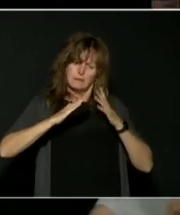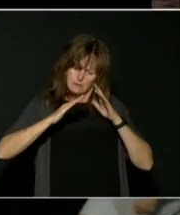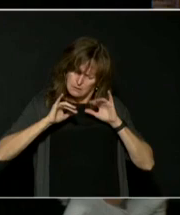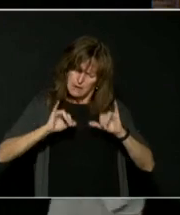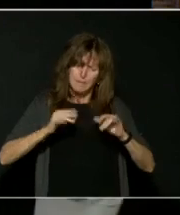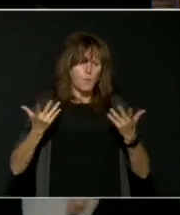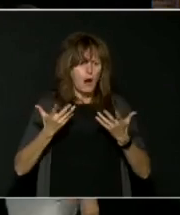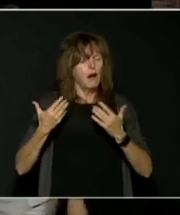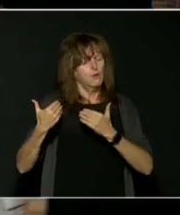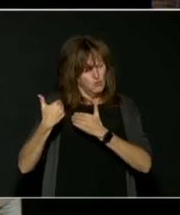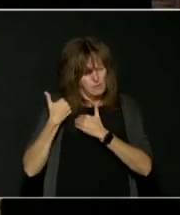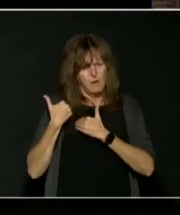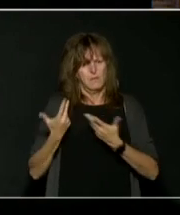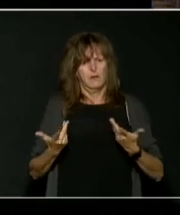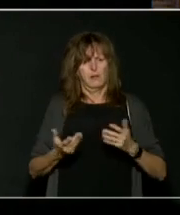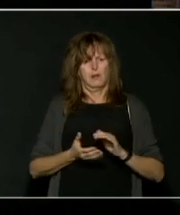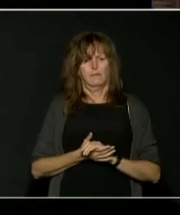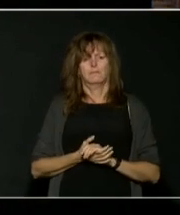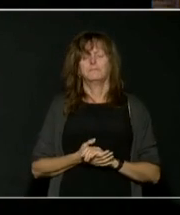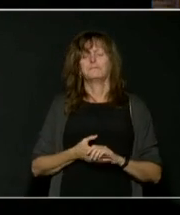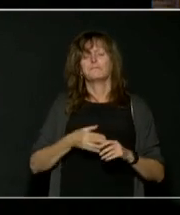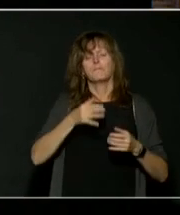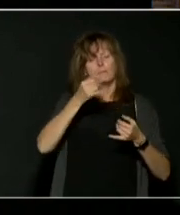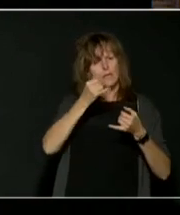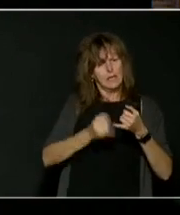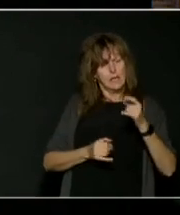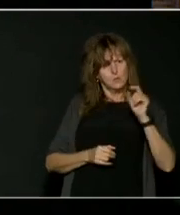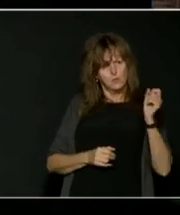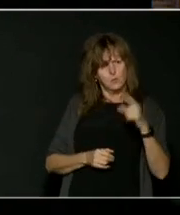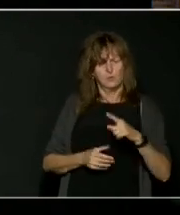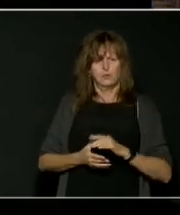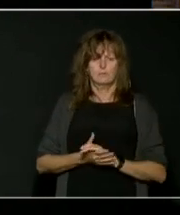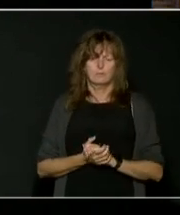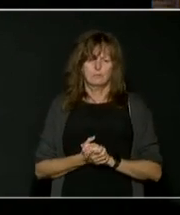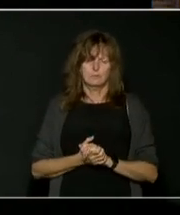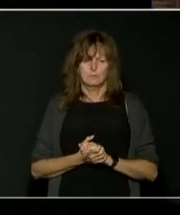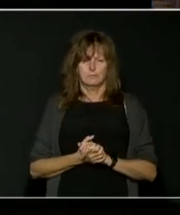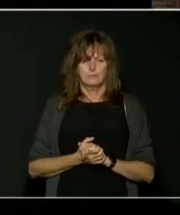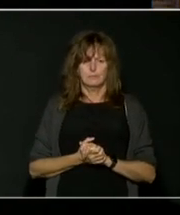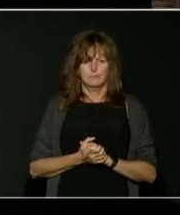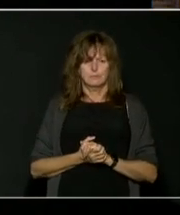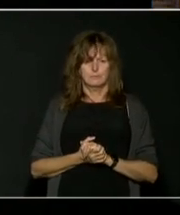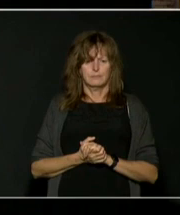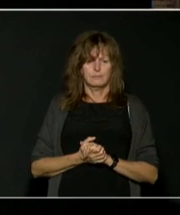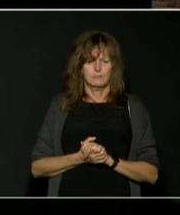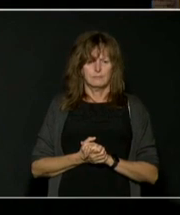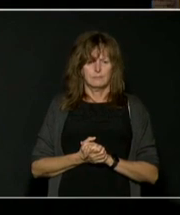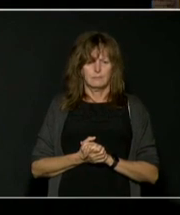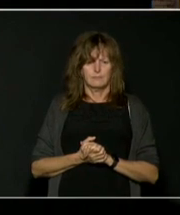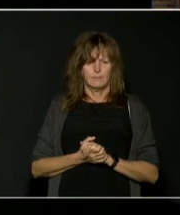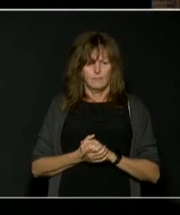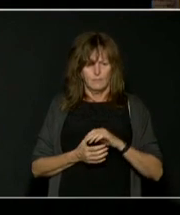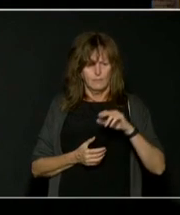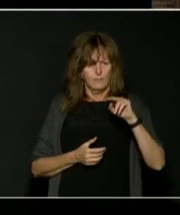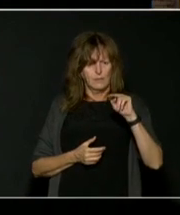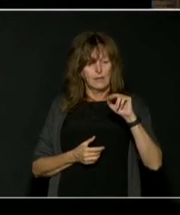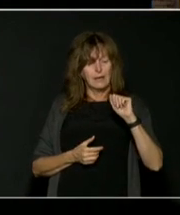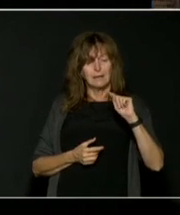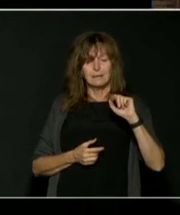going to be the last question. Your final question comes from Natasha McDonald with Radio Canada. Please go ahead.